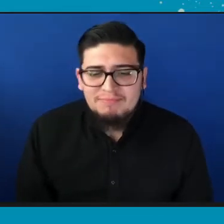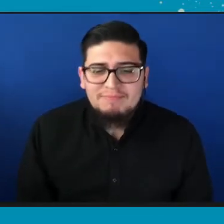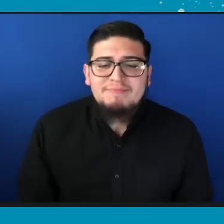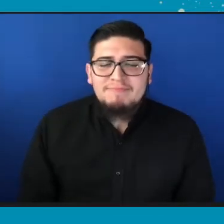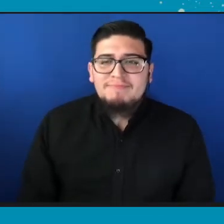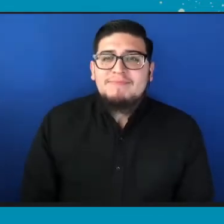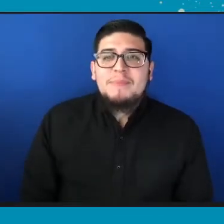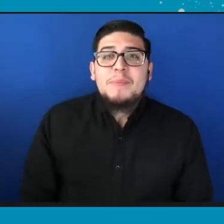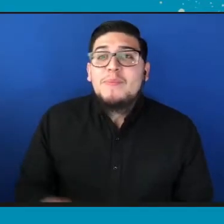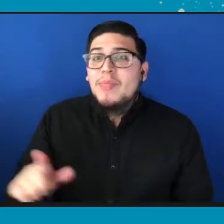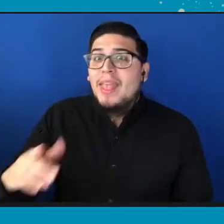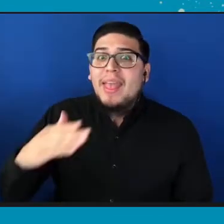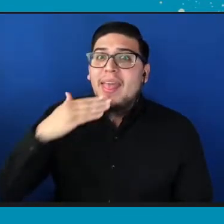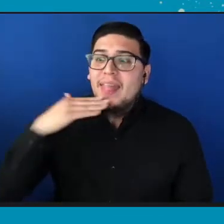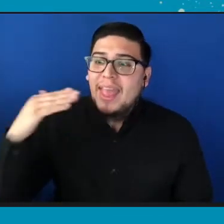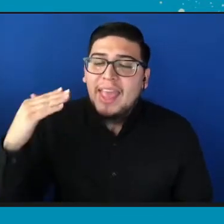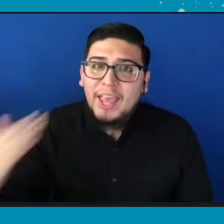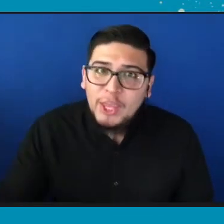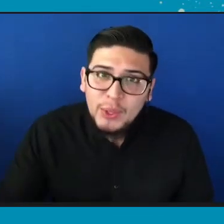Thank you,